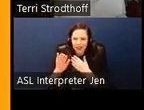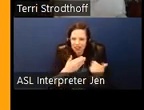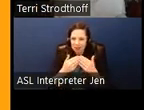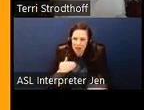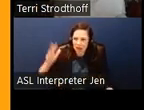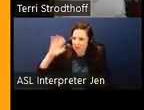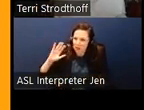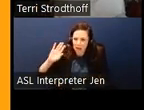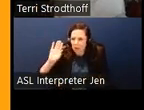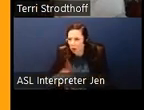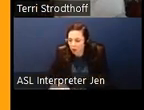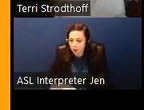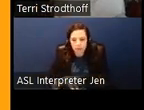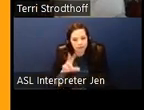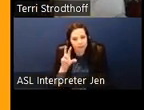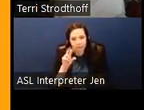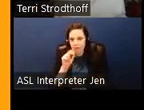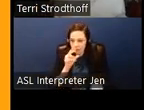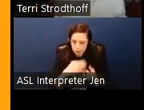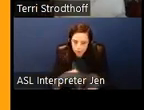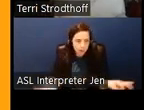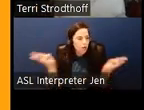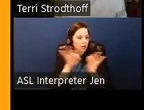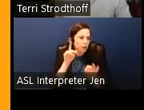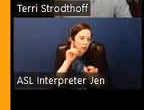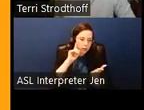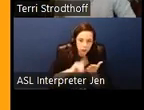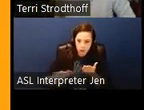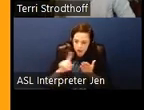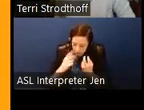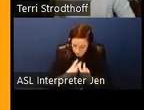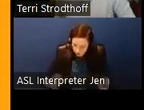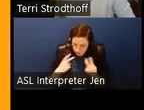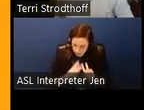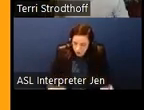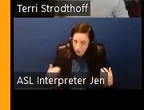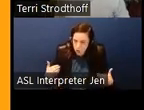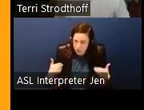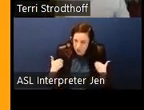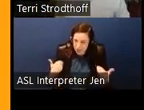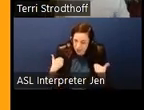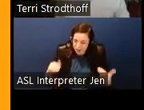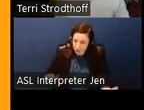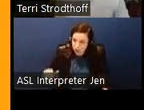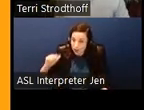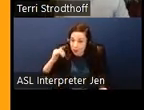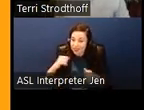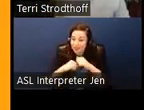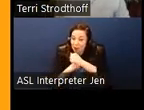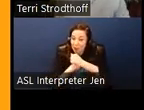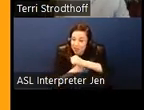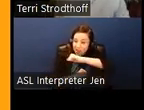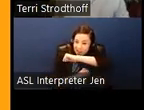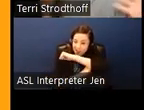But it's important, I think, for us to really dig in to early childhood, because that's the core. That's the core of what happened to us. That's why we start